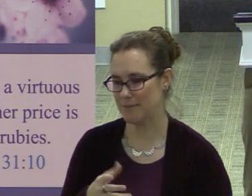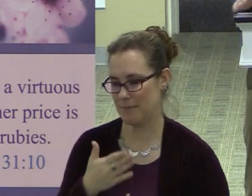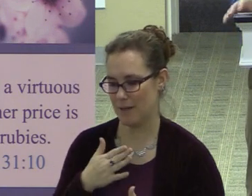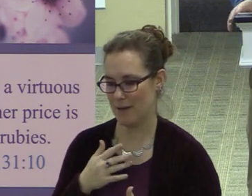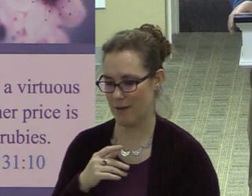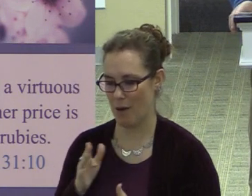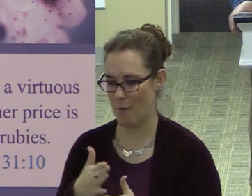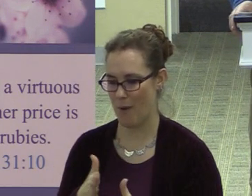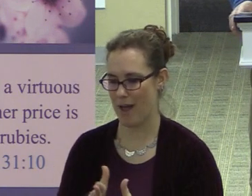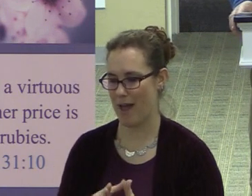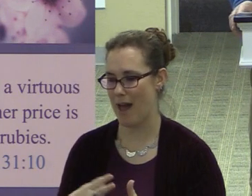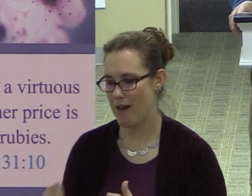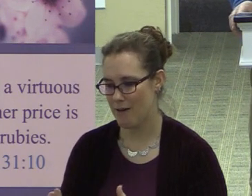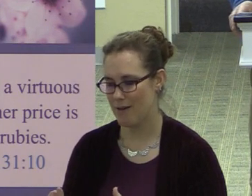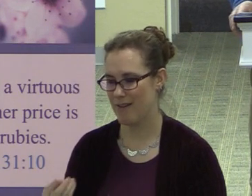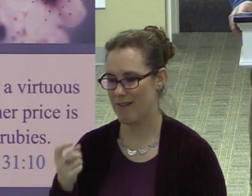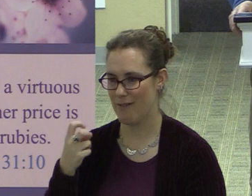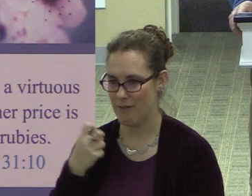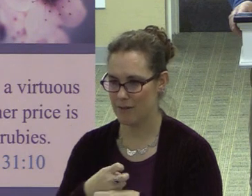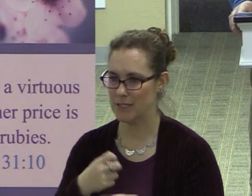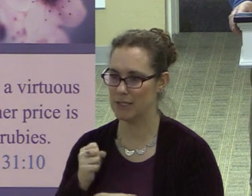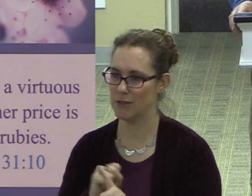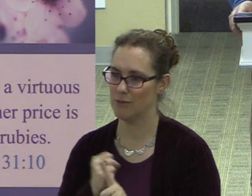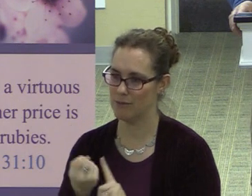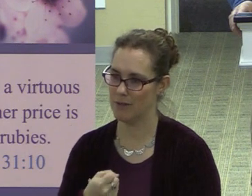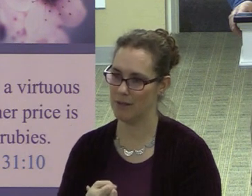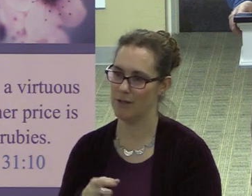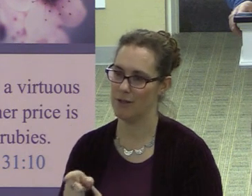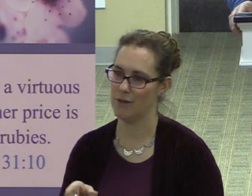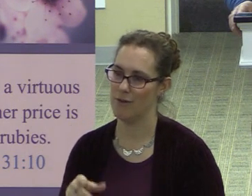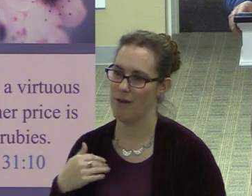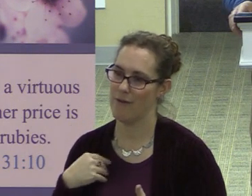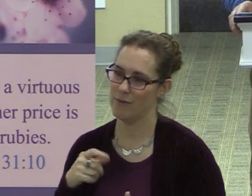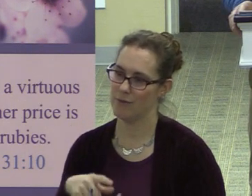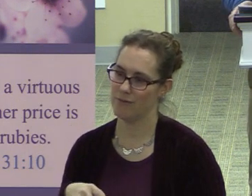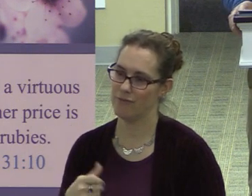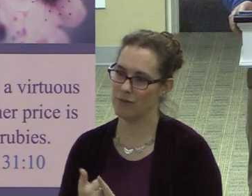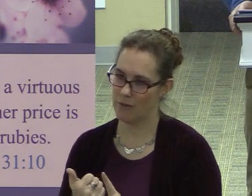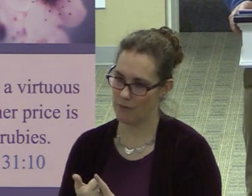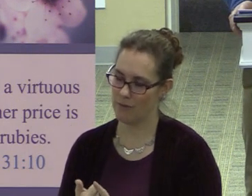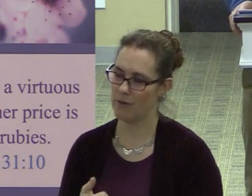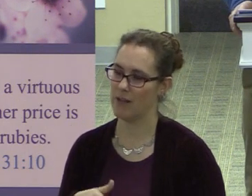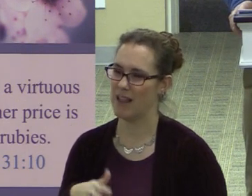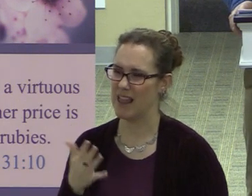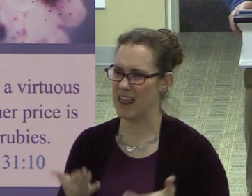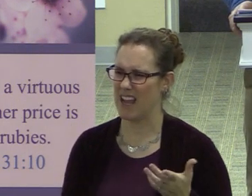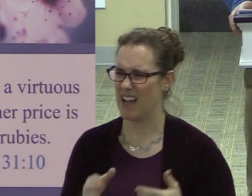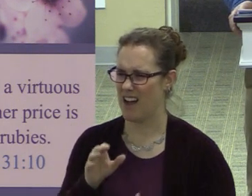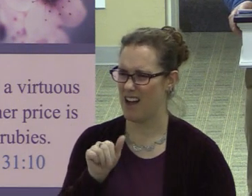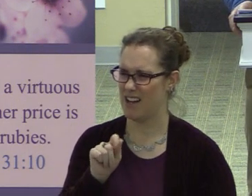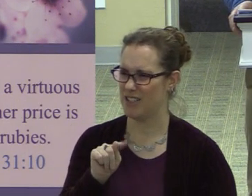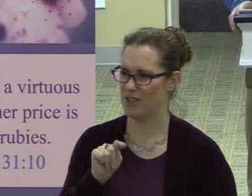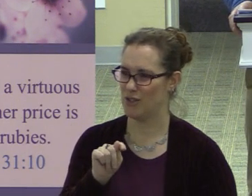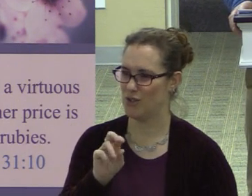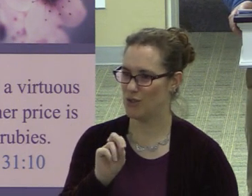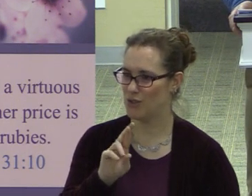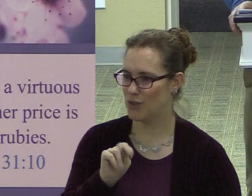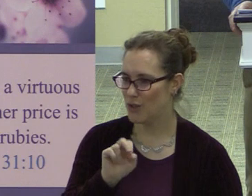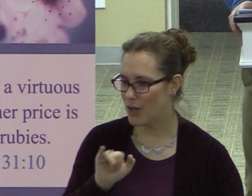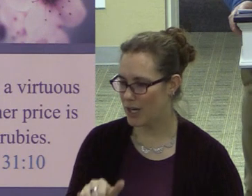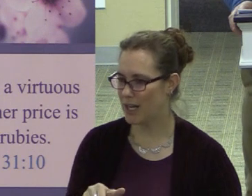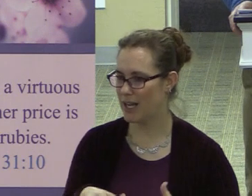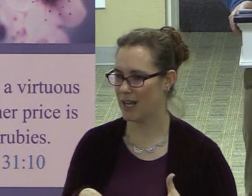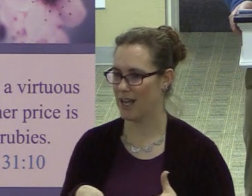the difficult situation that you find yourself. It's kind of like being an attorney who specializes in